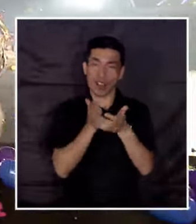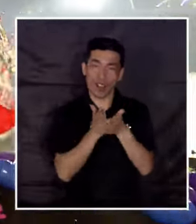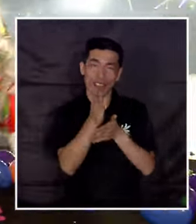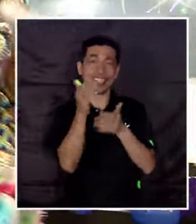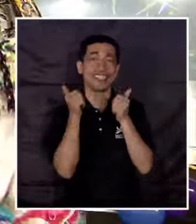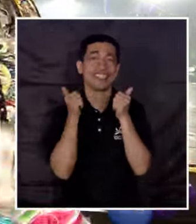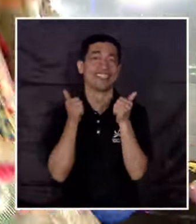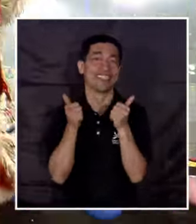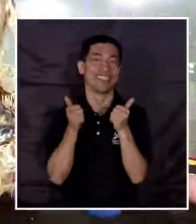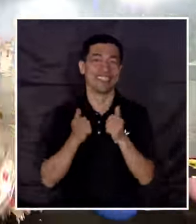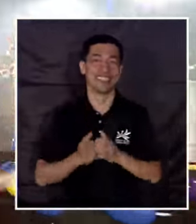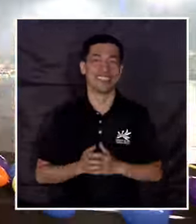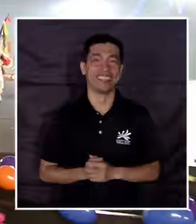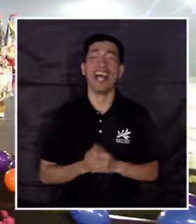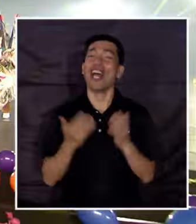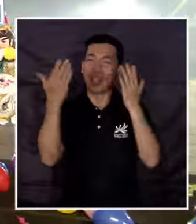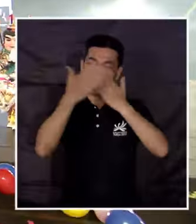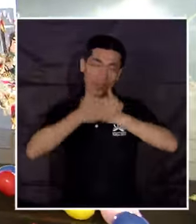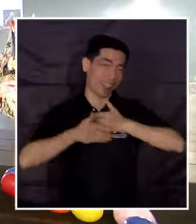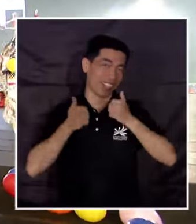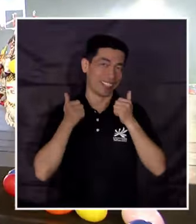luck and good